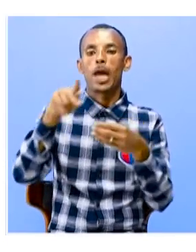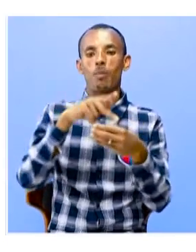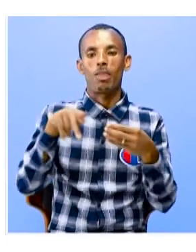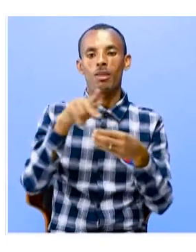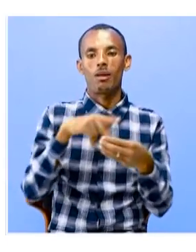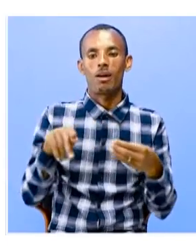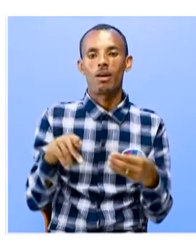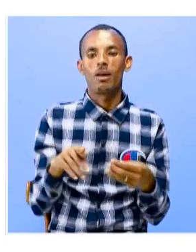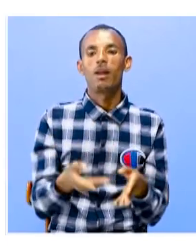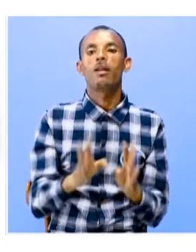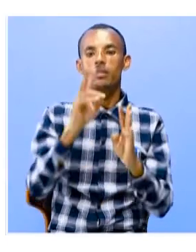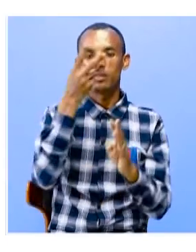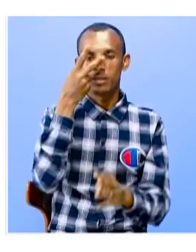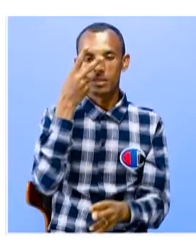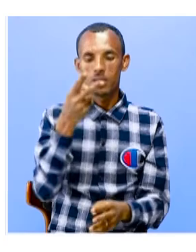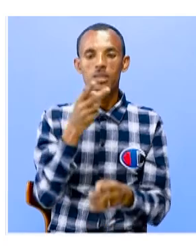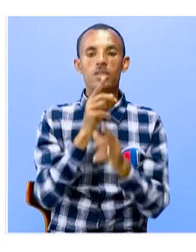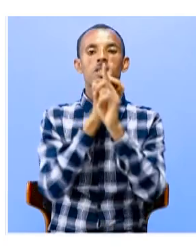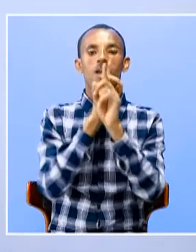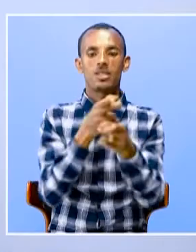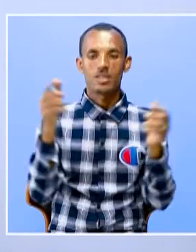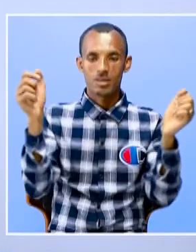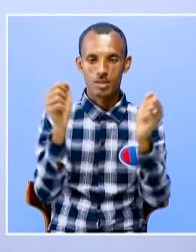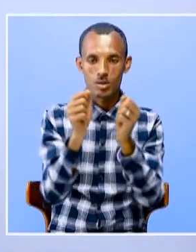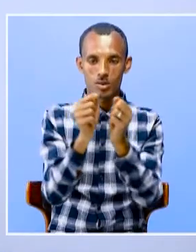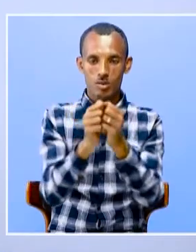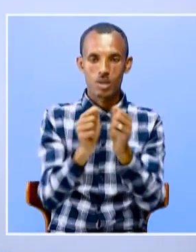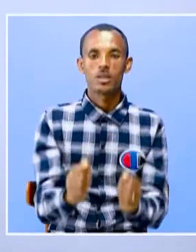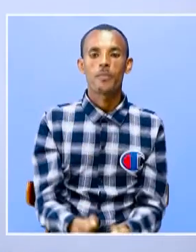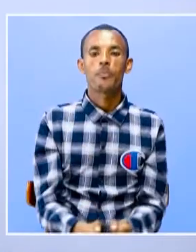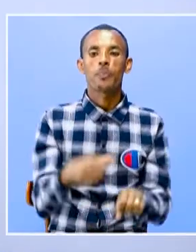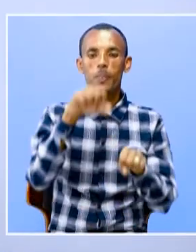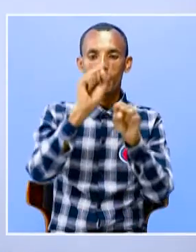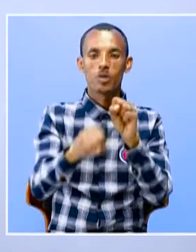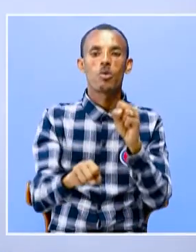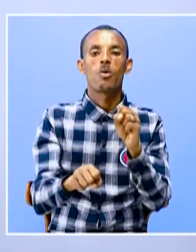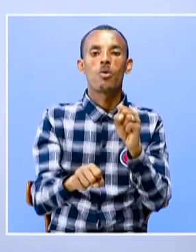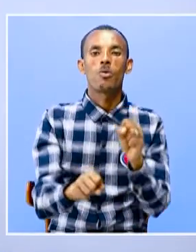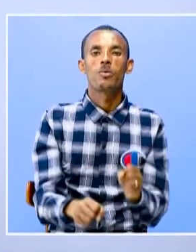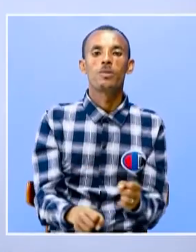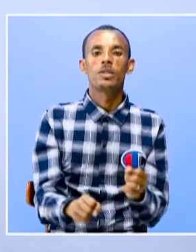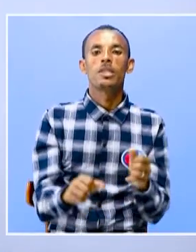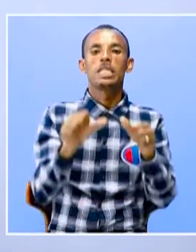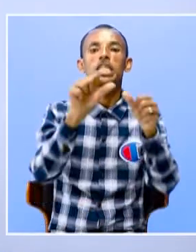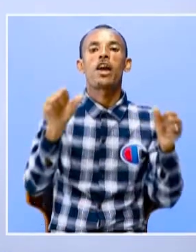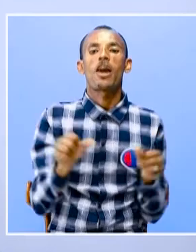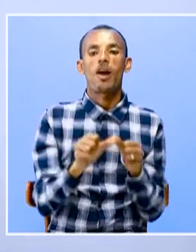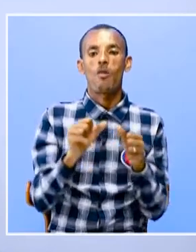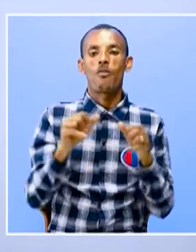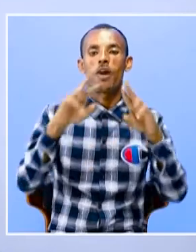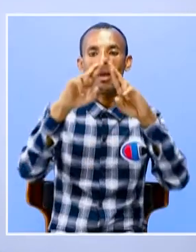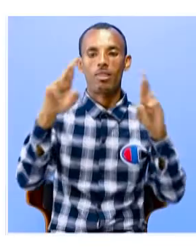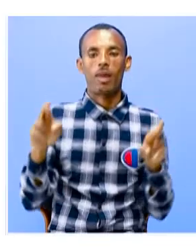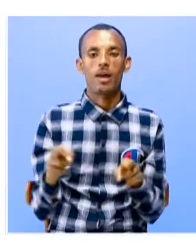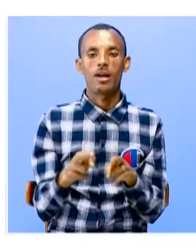So let's see the answer together. So the area of